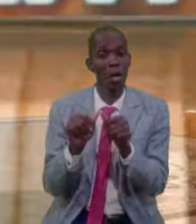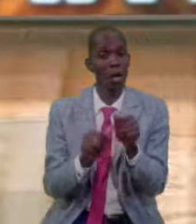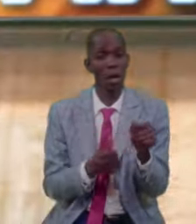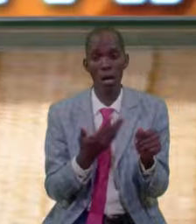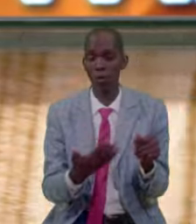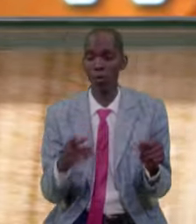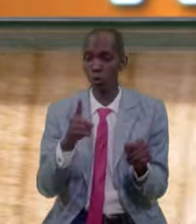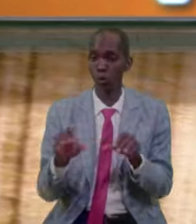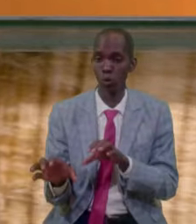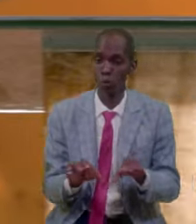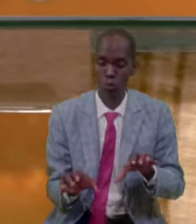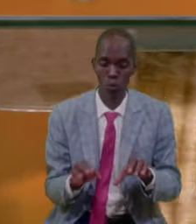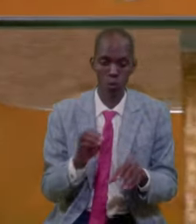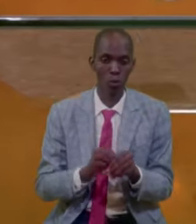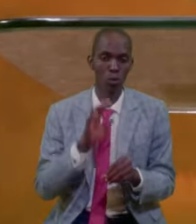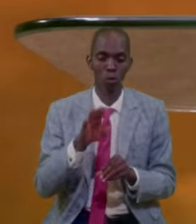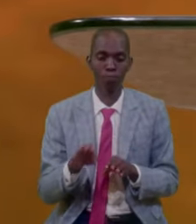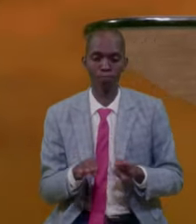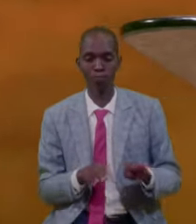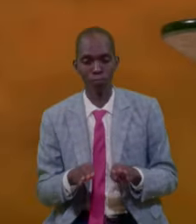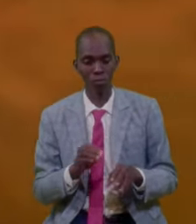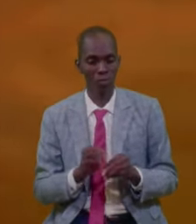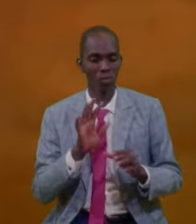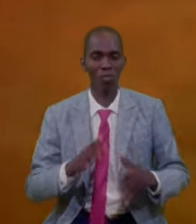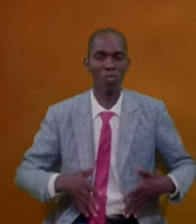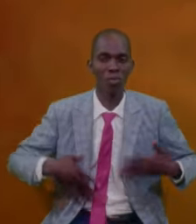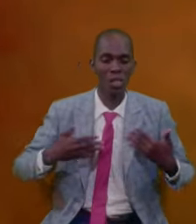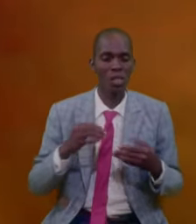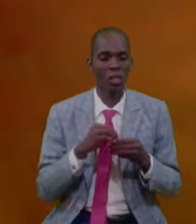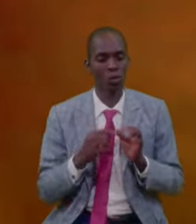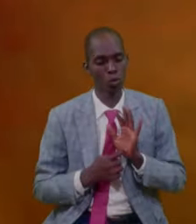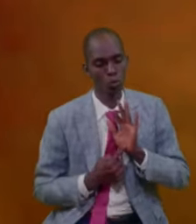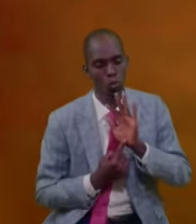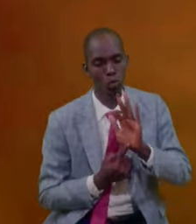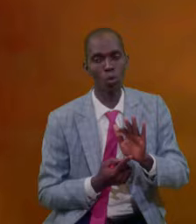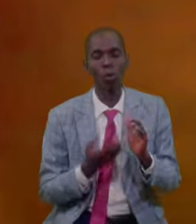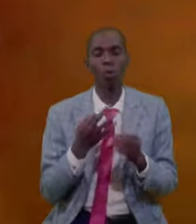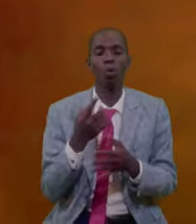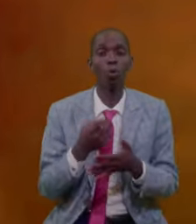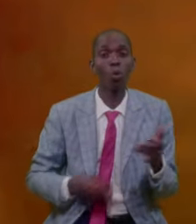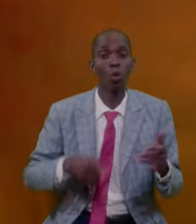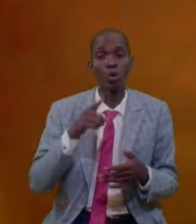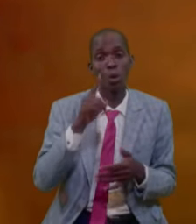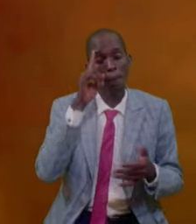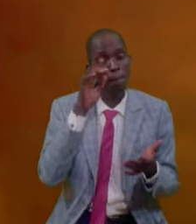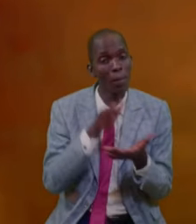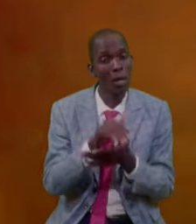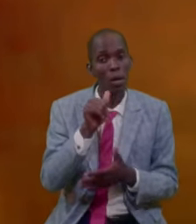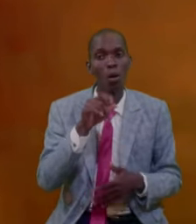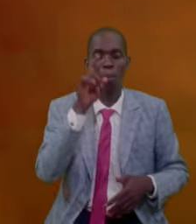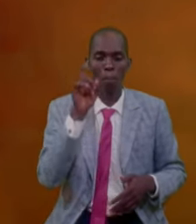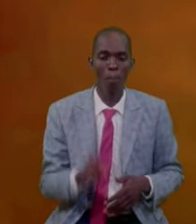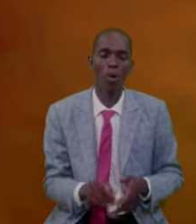action, in life, in expression of what you believe, must be coming from